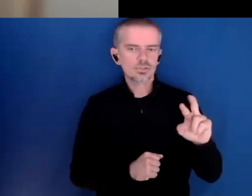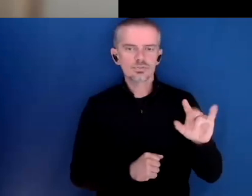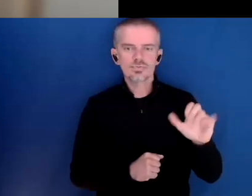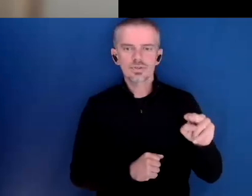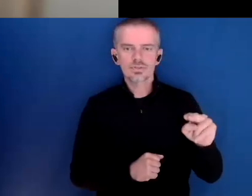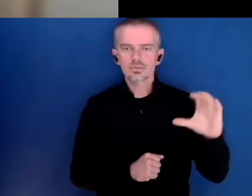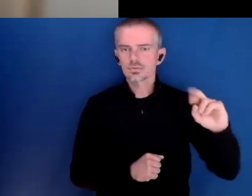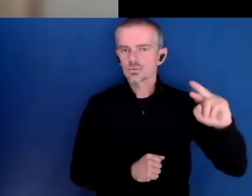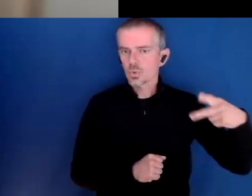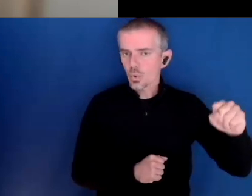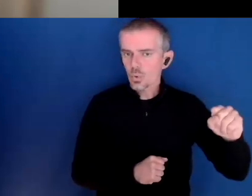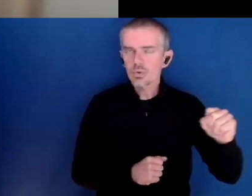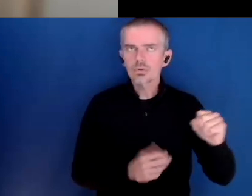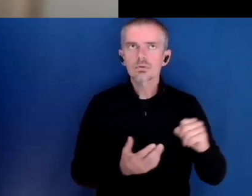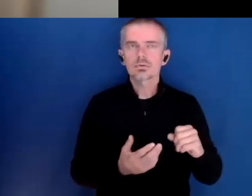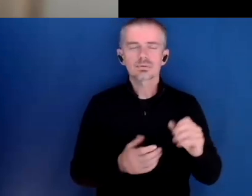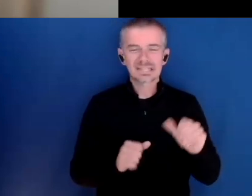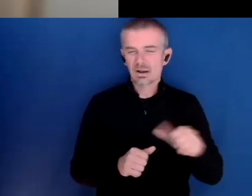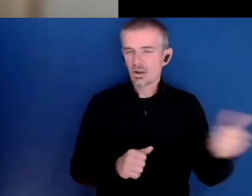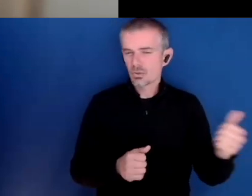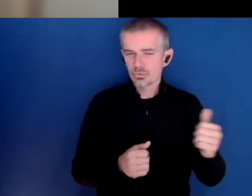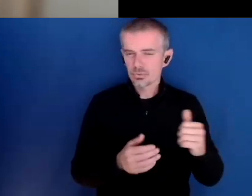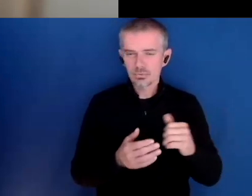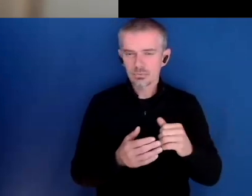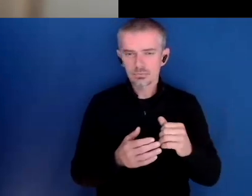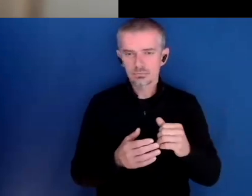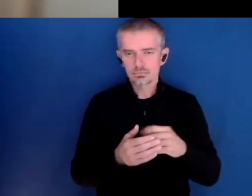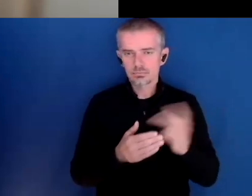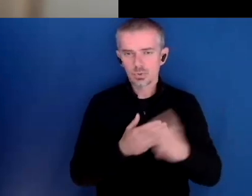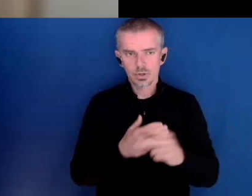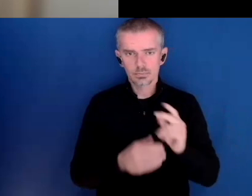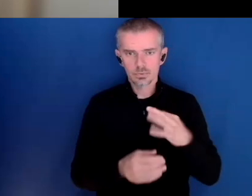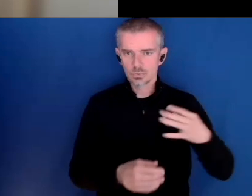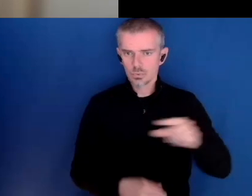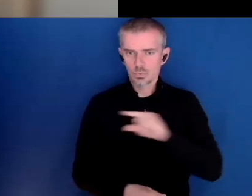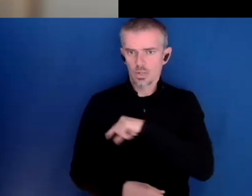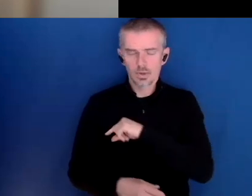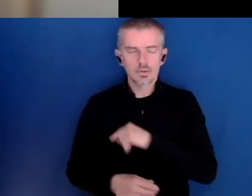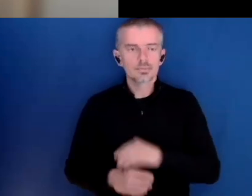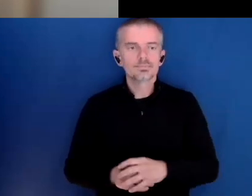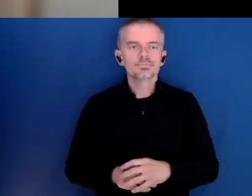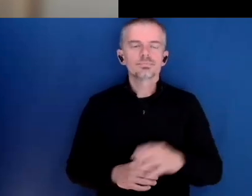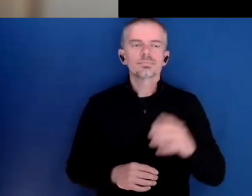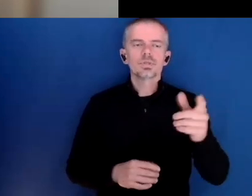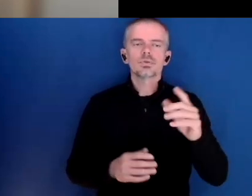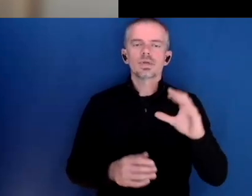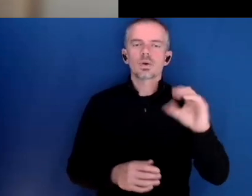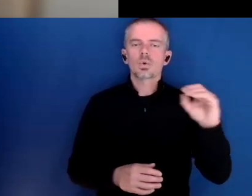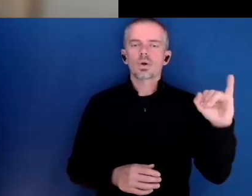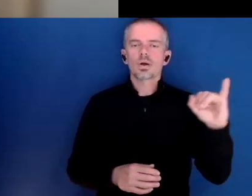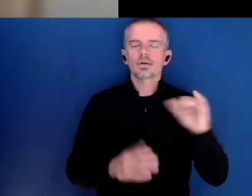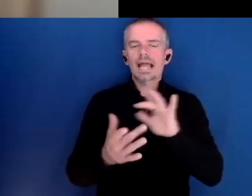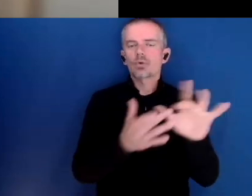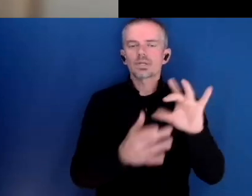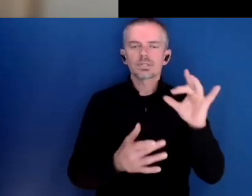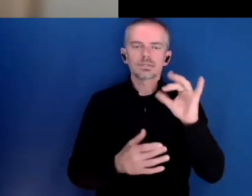programs qualify? But Robin, you had an answer that related to those outreach of interest forms that you were discussing. Do you want to provide